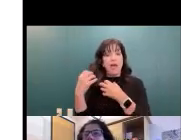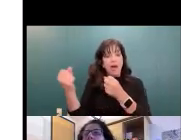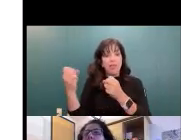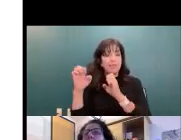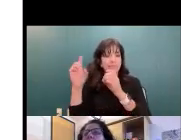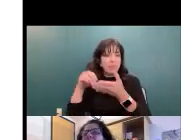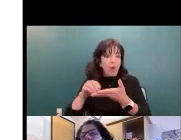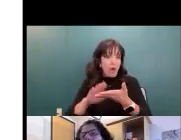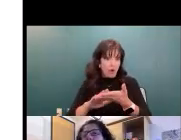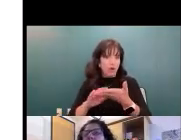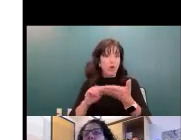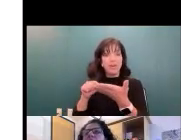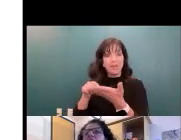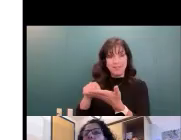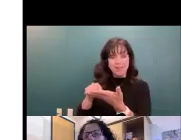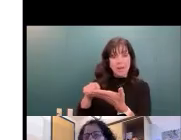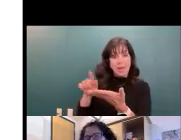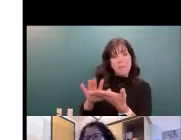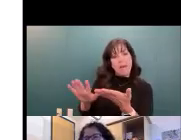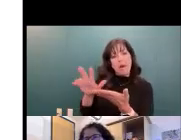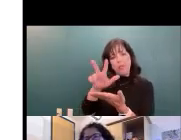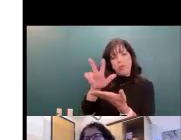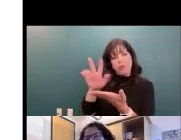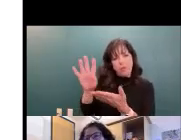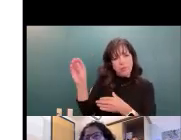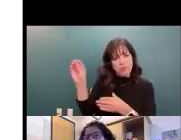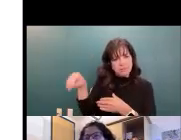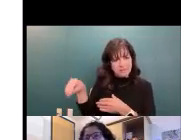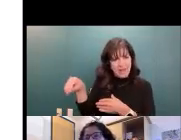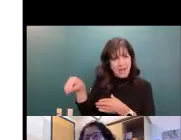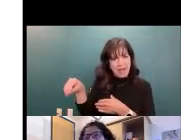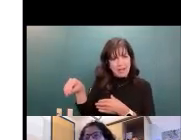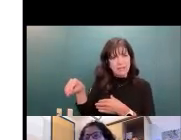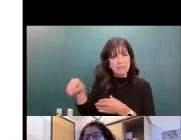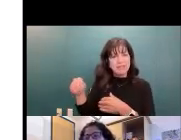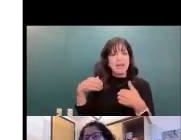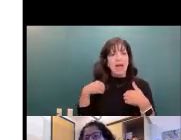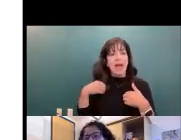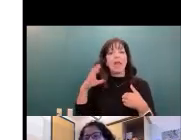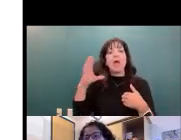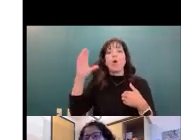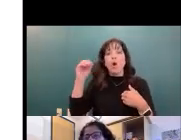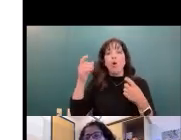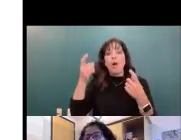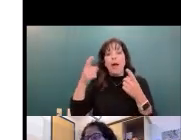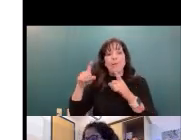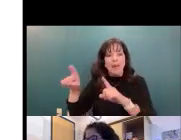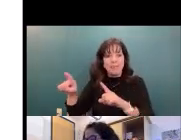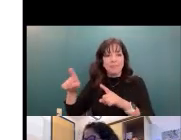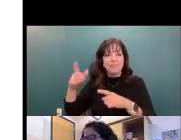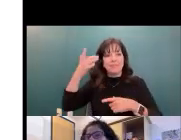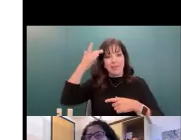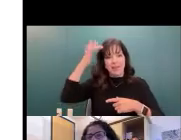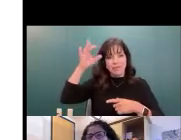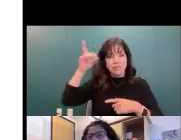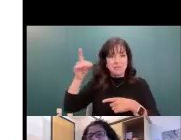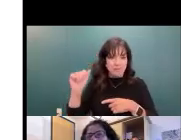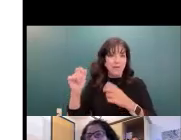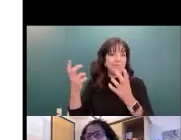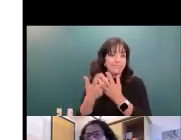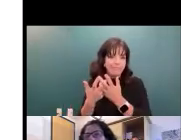records, about 34% had co-occurring intellectual disability. And